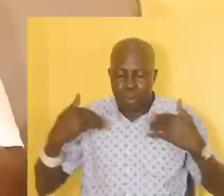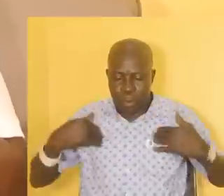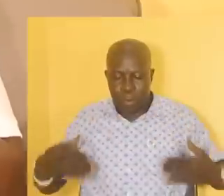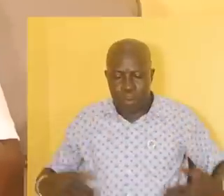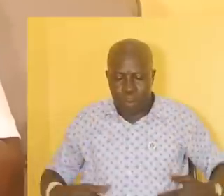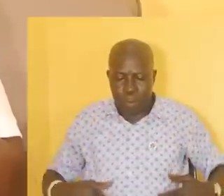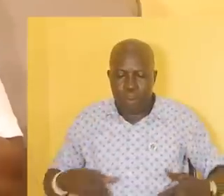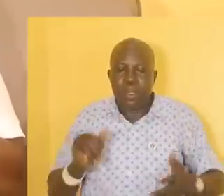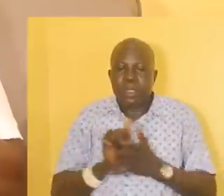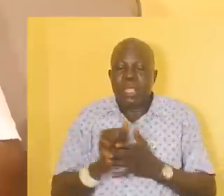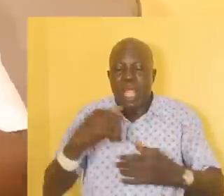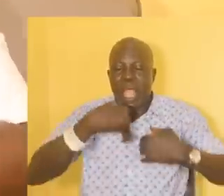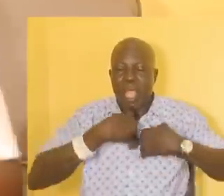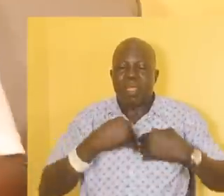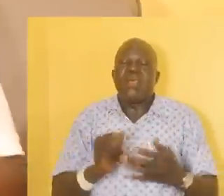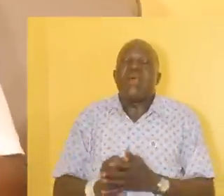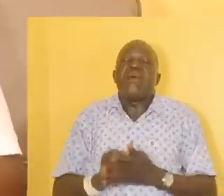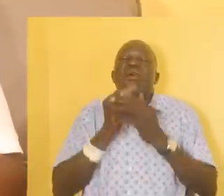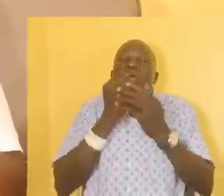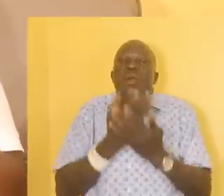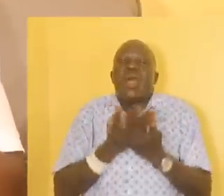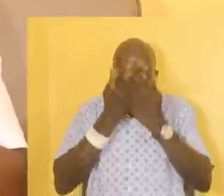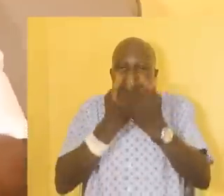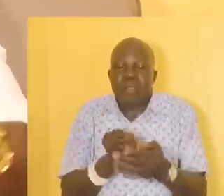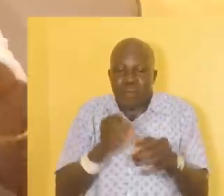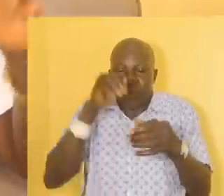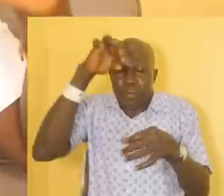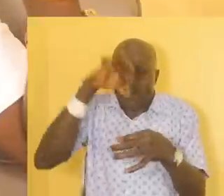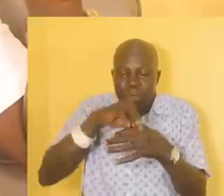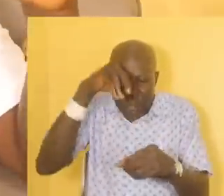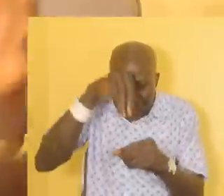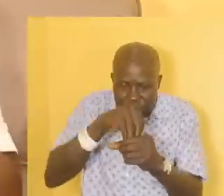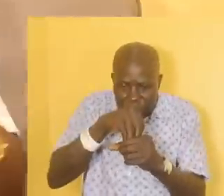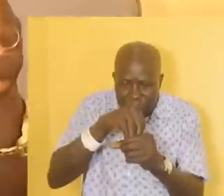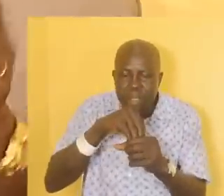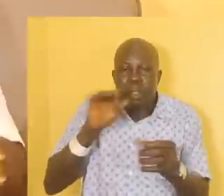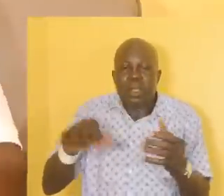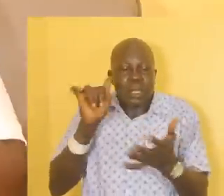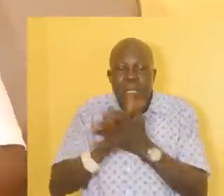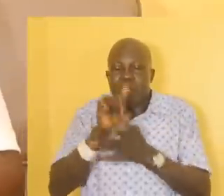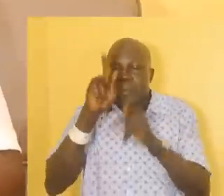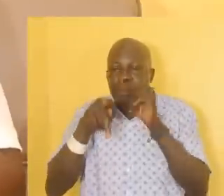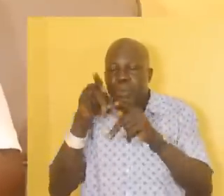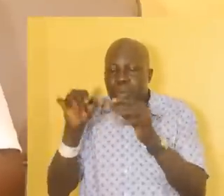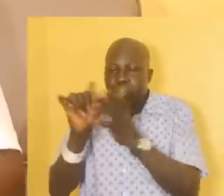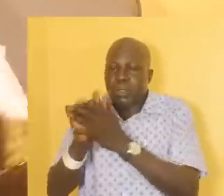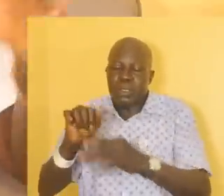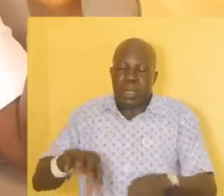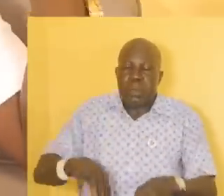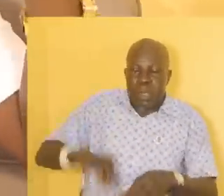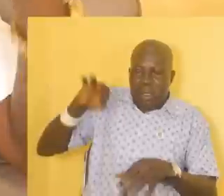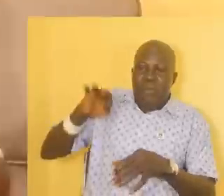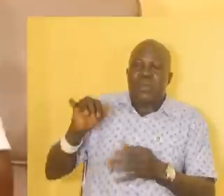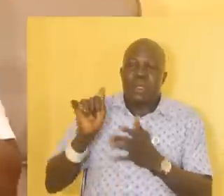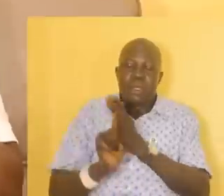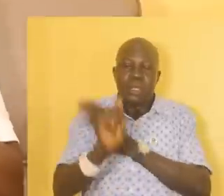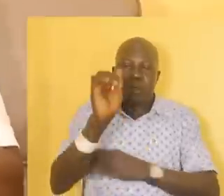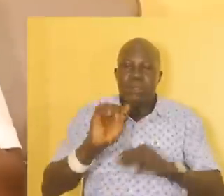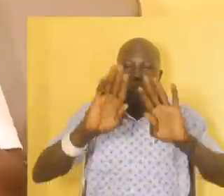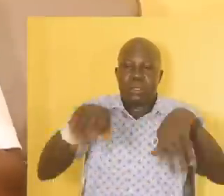everybody, no man me we are all participating to tomorrow's meeting. The people that can afford, God has